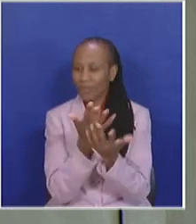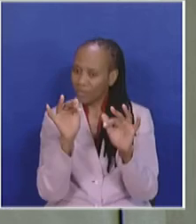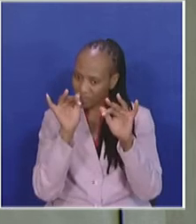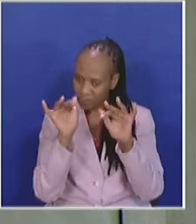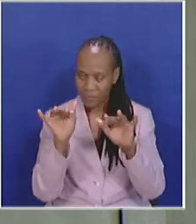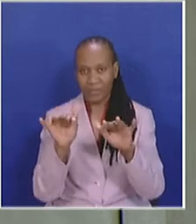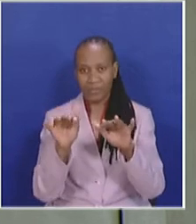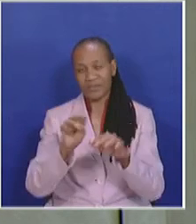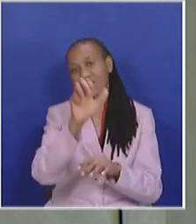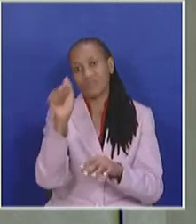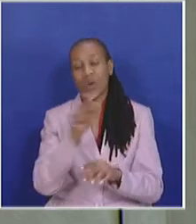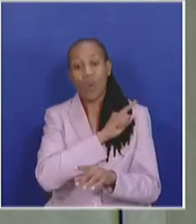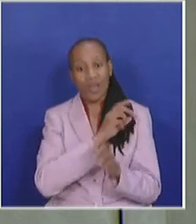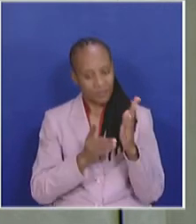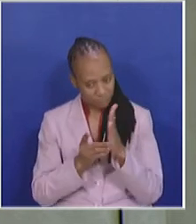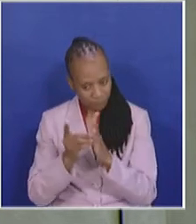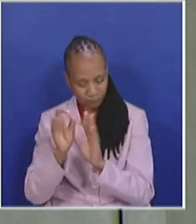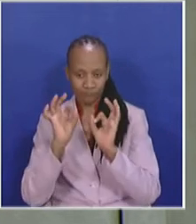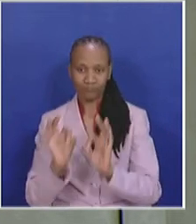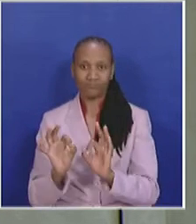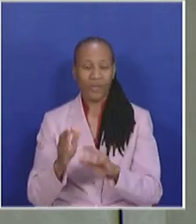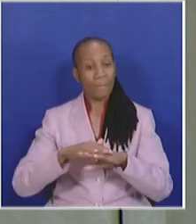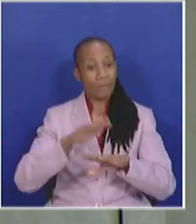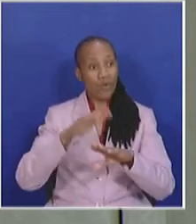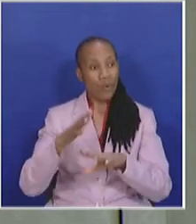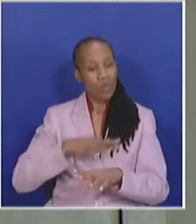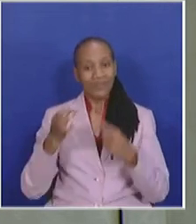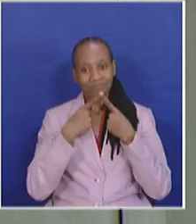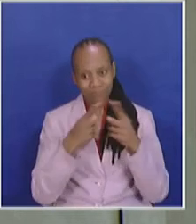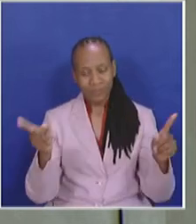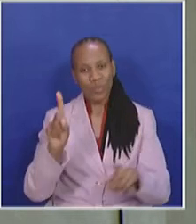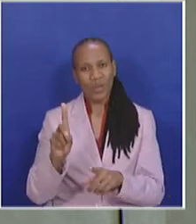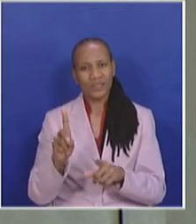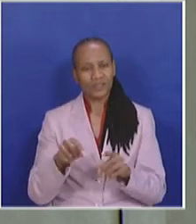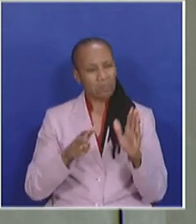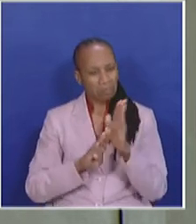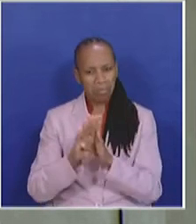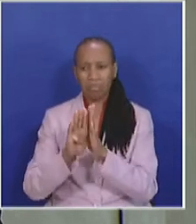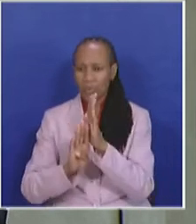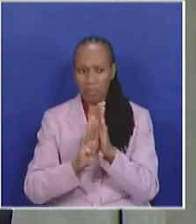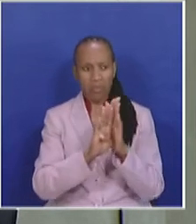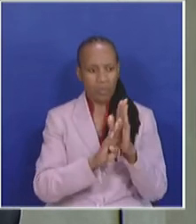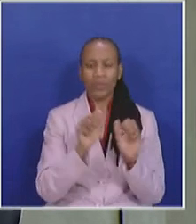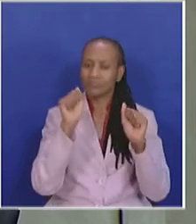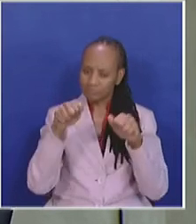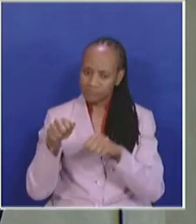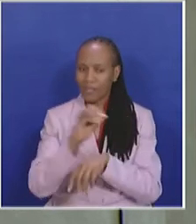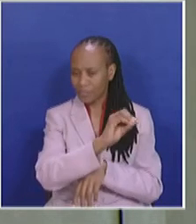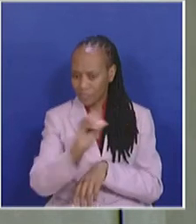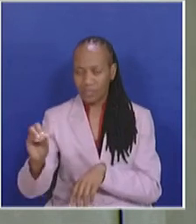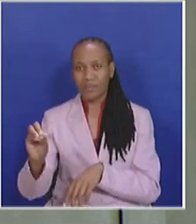center of their development. I must further emphasize that significant progress has been made so